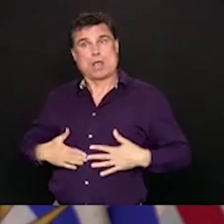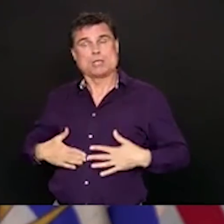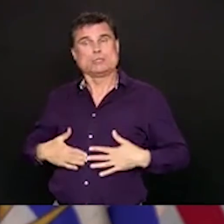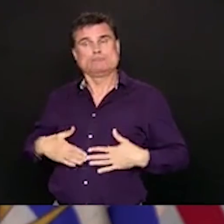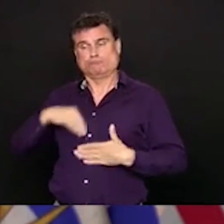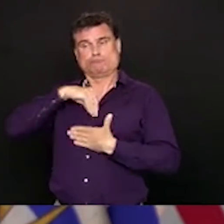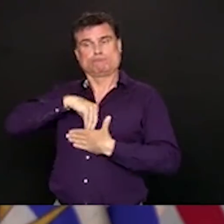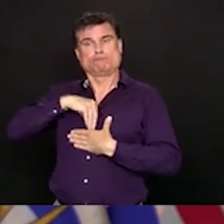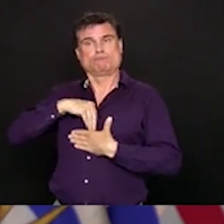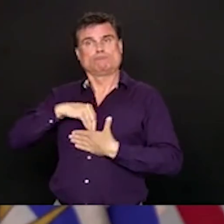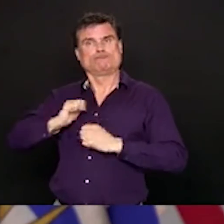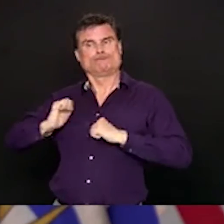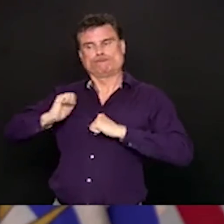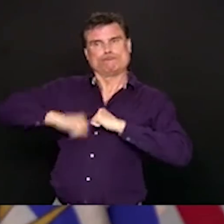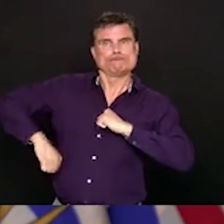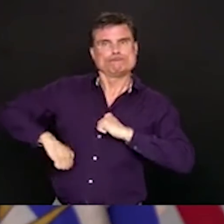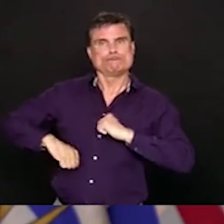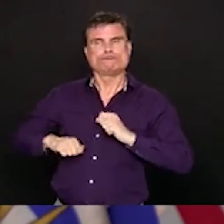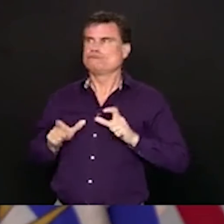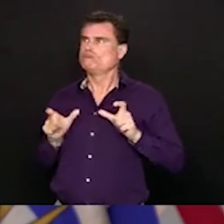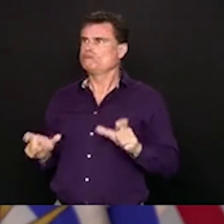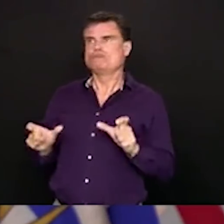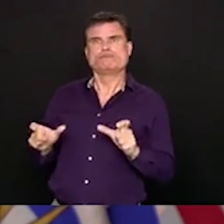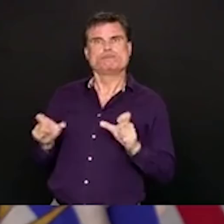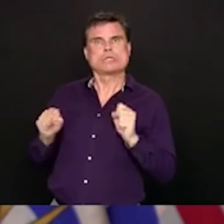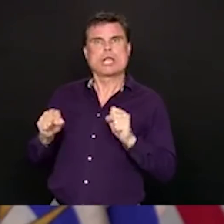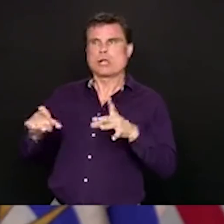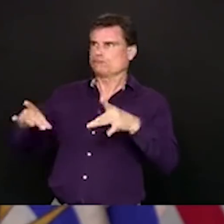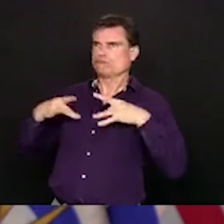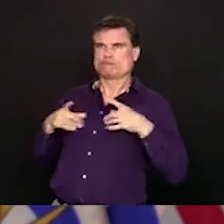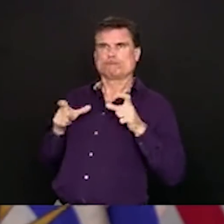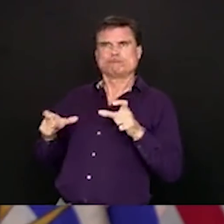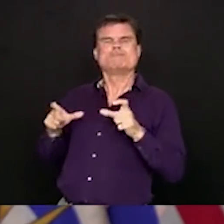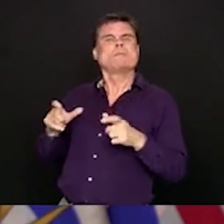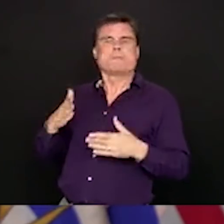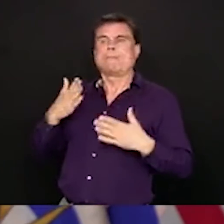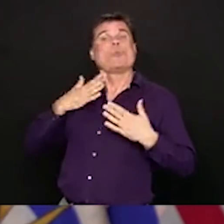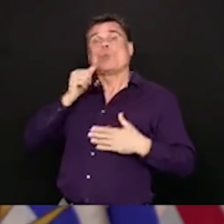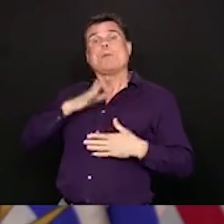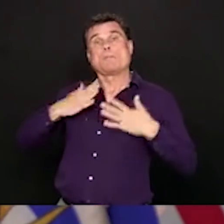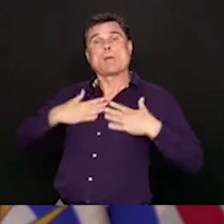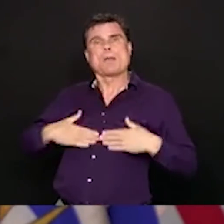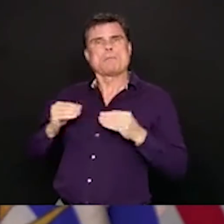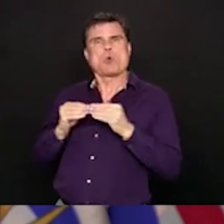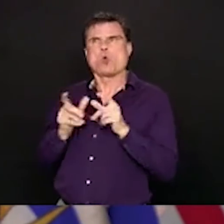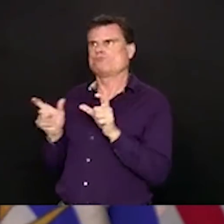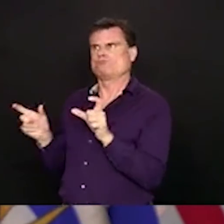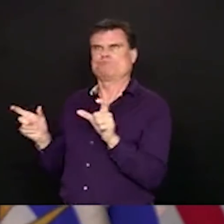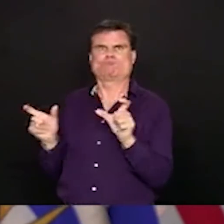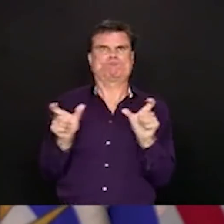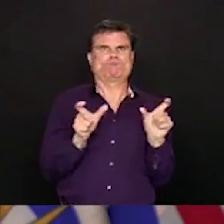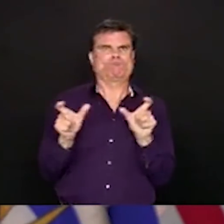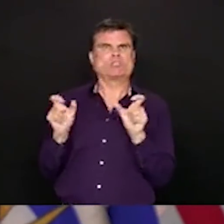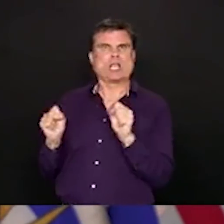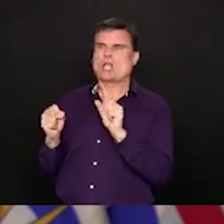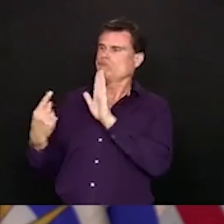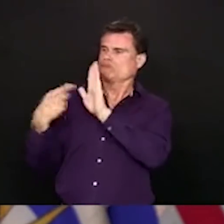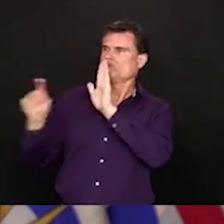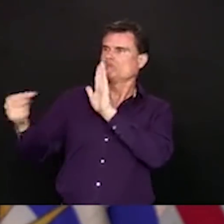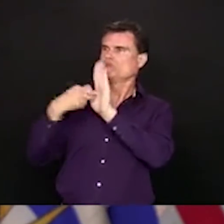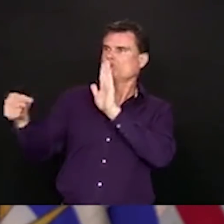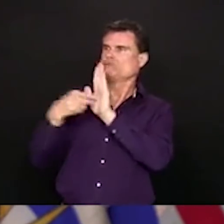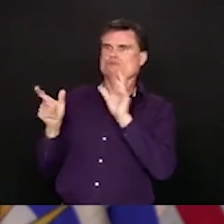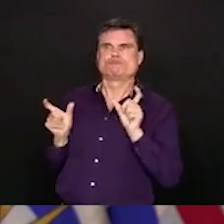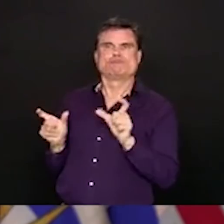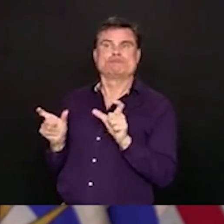And men, on the other hand, are more likely to have more of the proteins, the cytokines that cause our